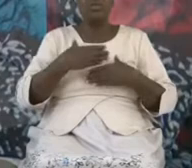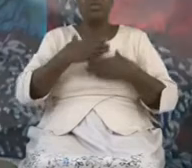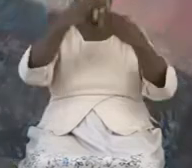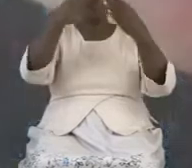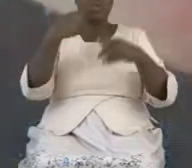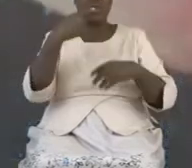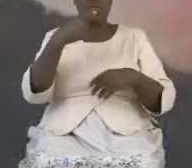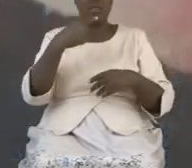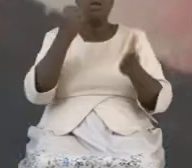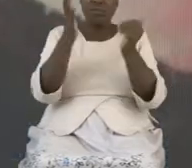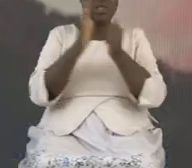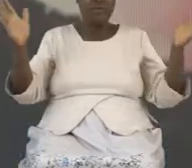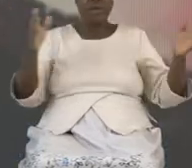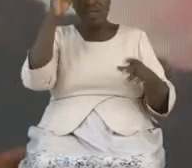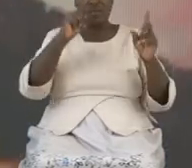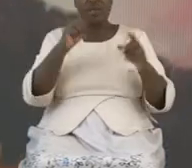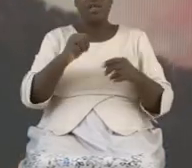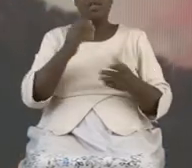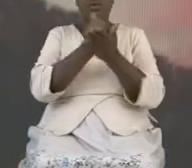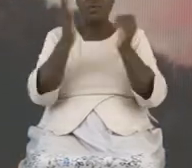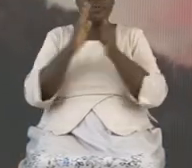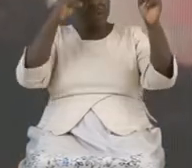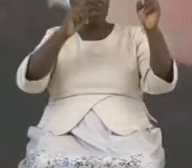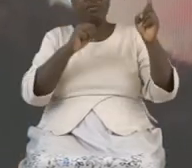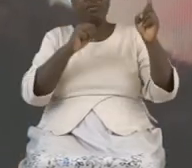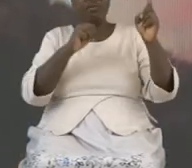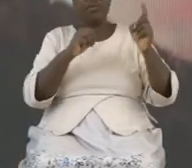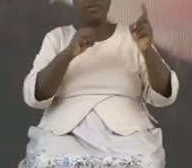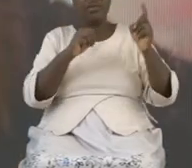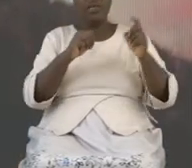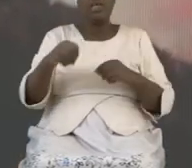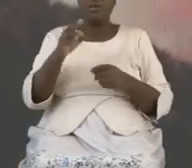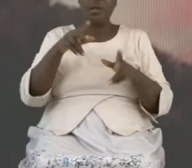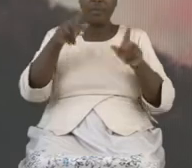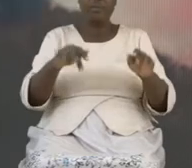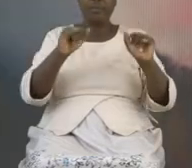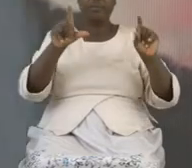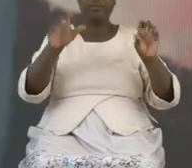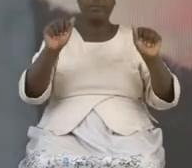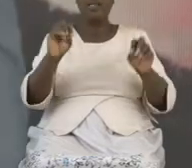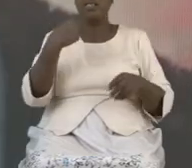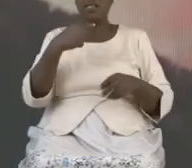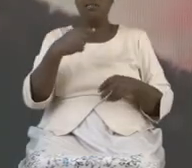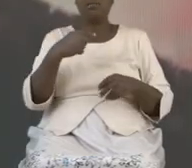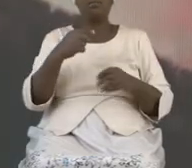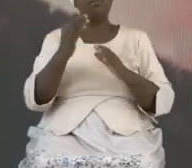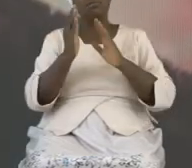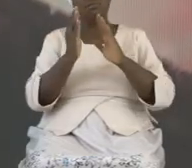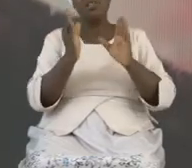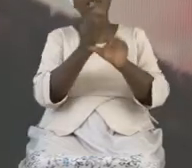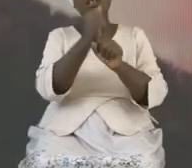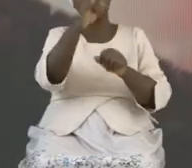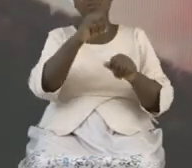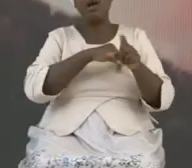him! Crucify him!" Pilate says unto them, "Take ye him and crucify him, for